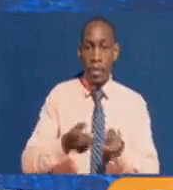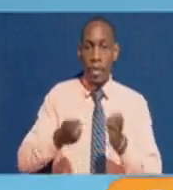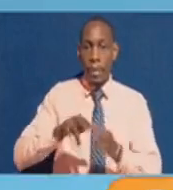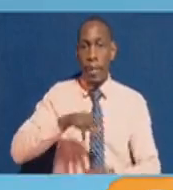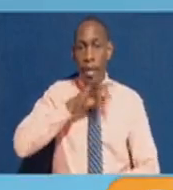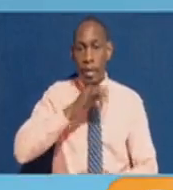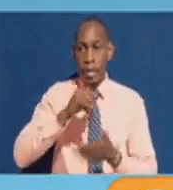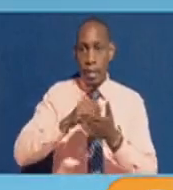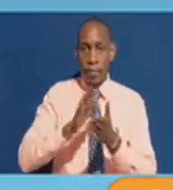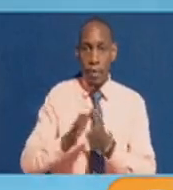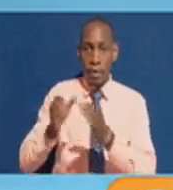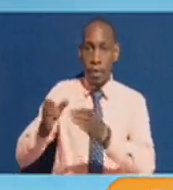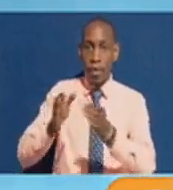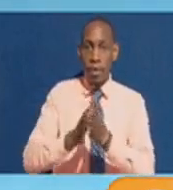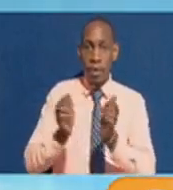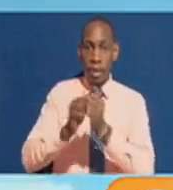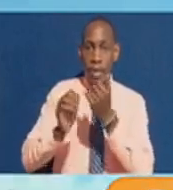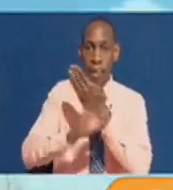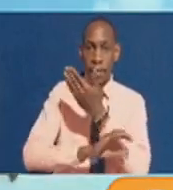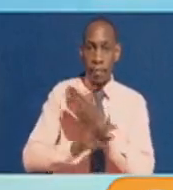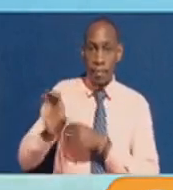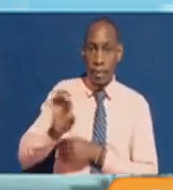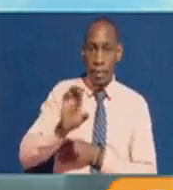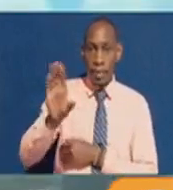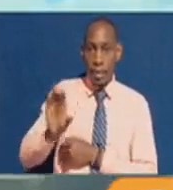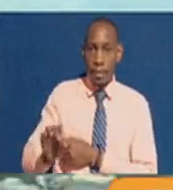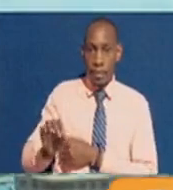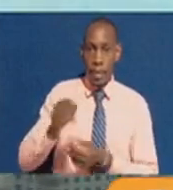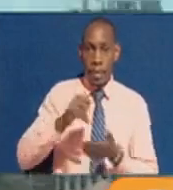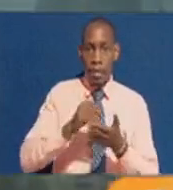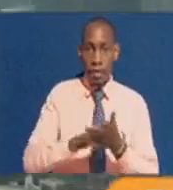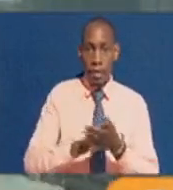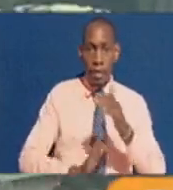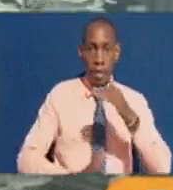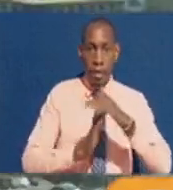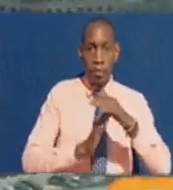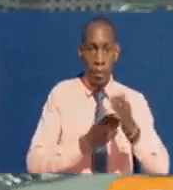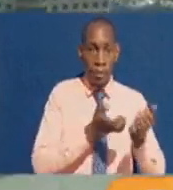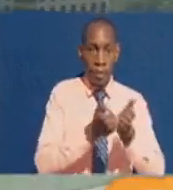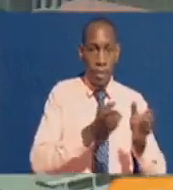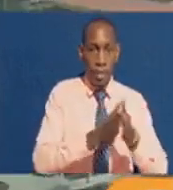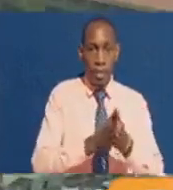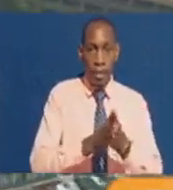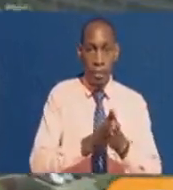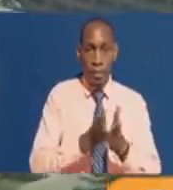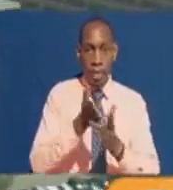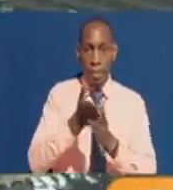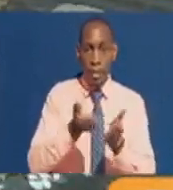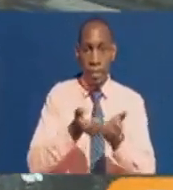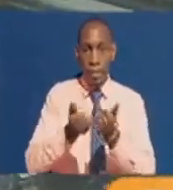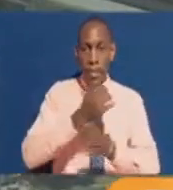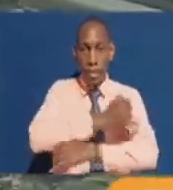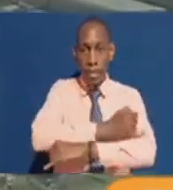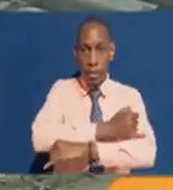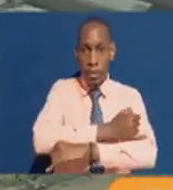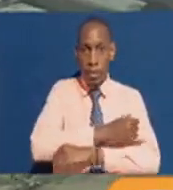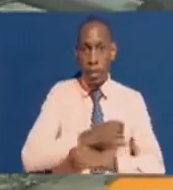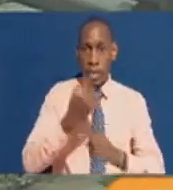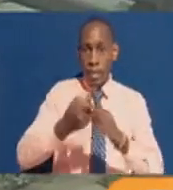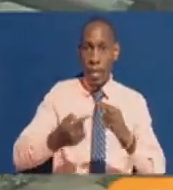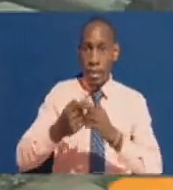It will bring together firms from 10 countries in the East African region that include top SMEs and mid-sized top institutions. The